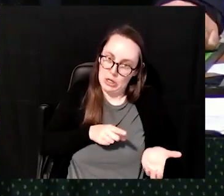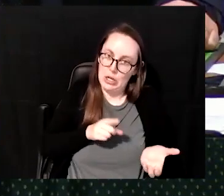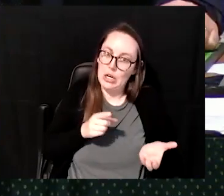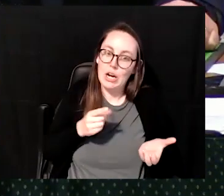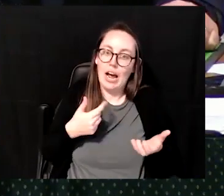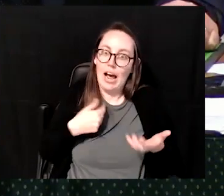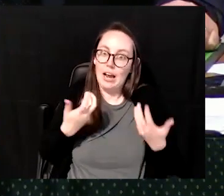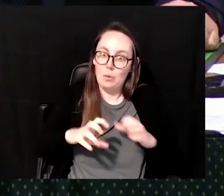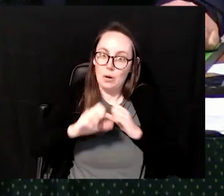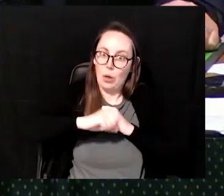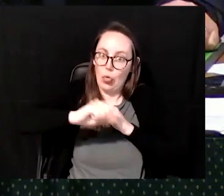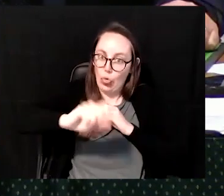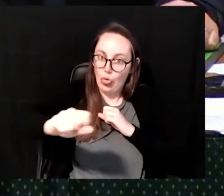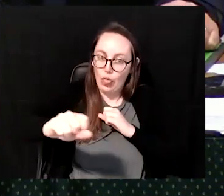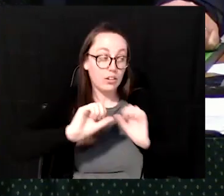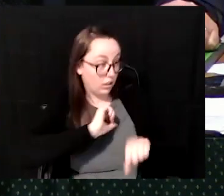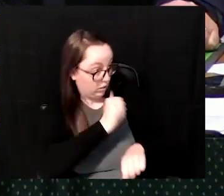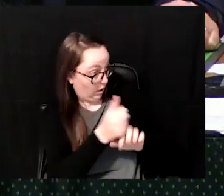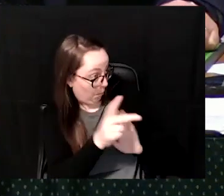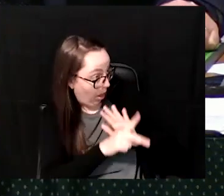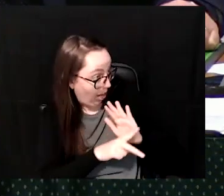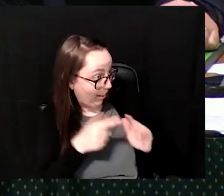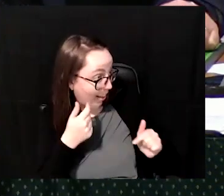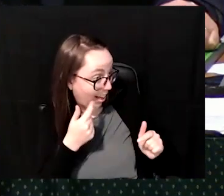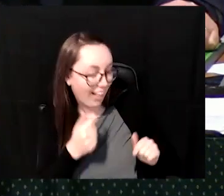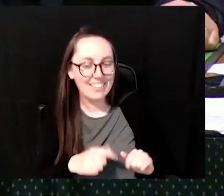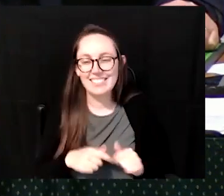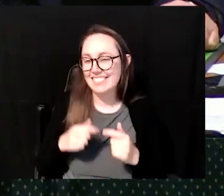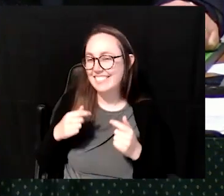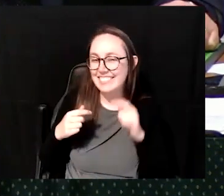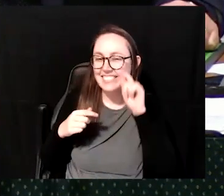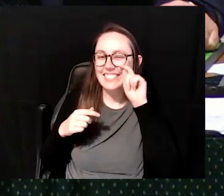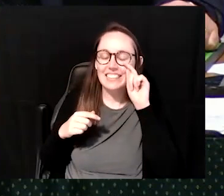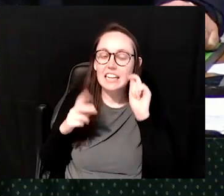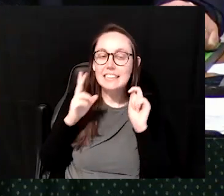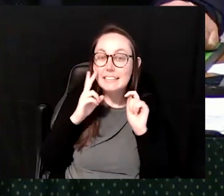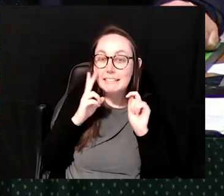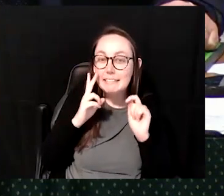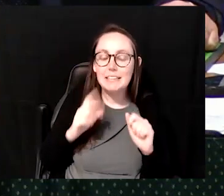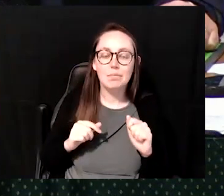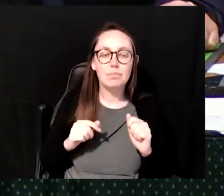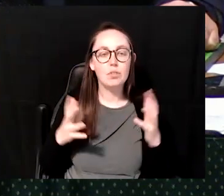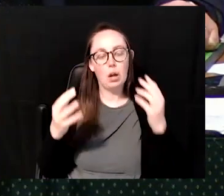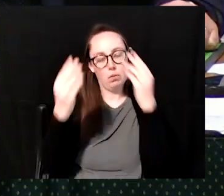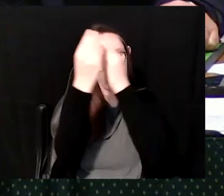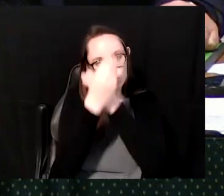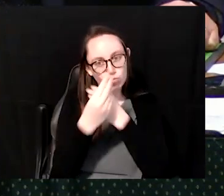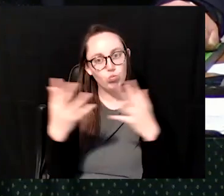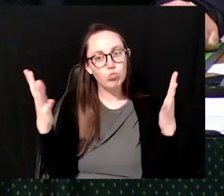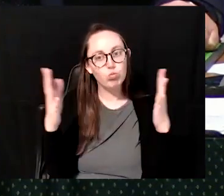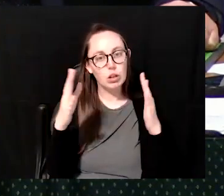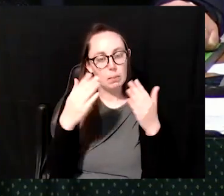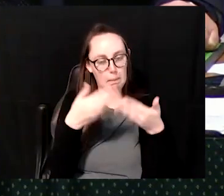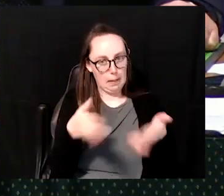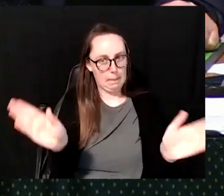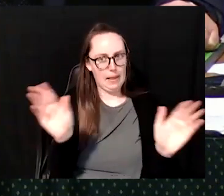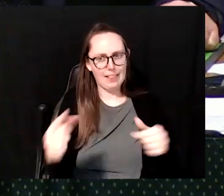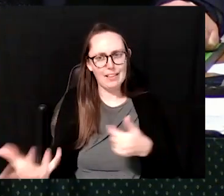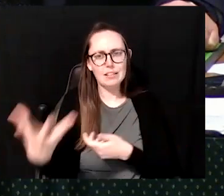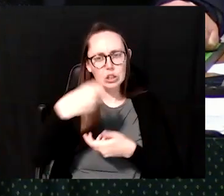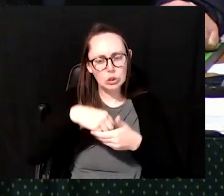uh so I just want to kind of let the public in on why this is even on the agenda today um because